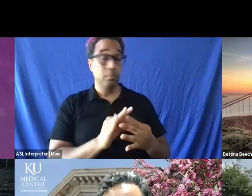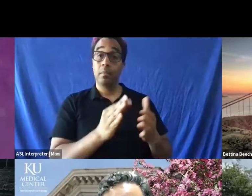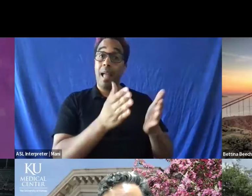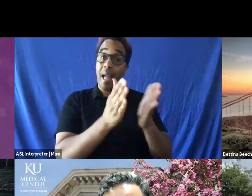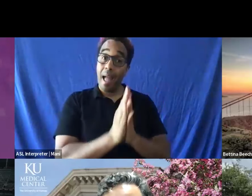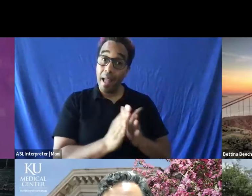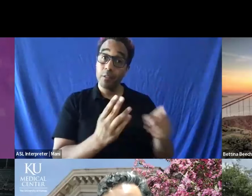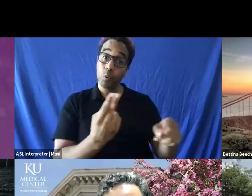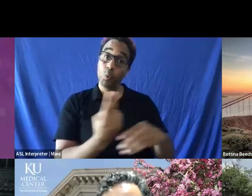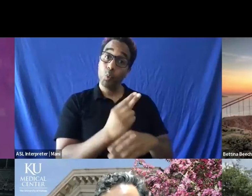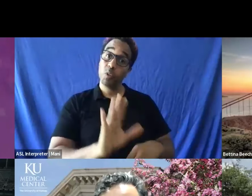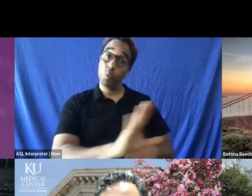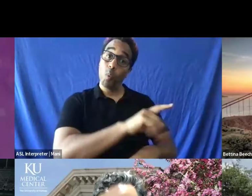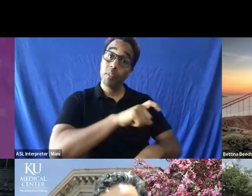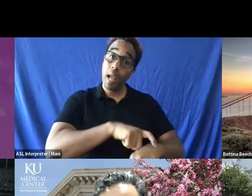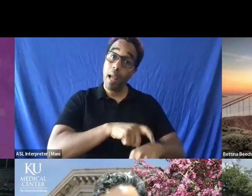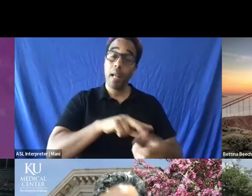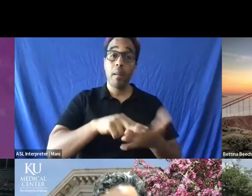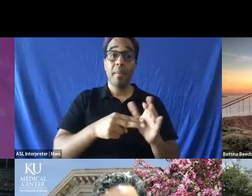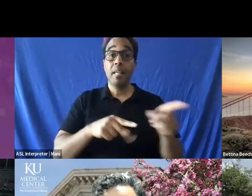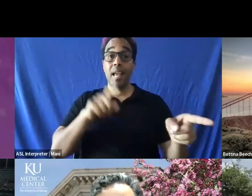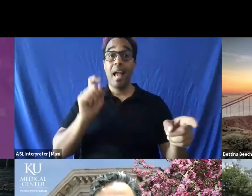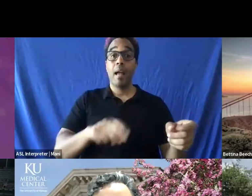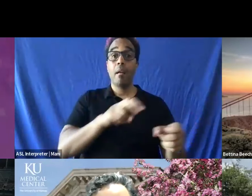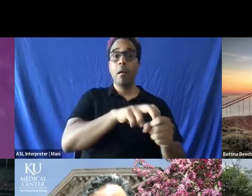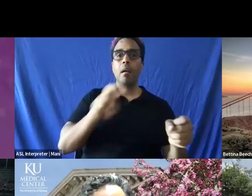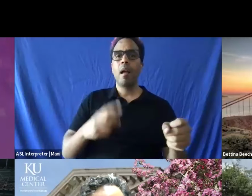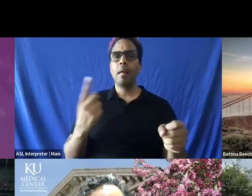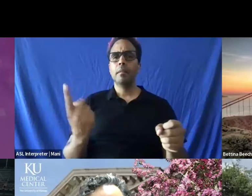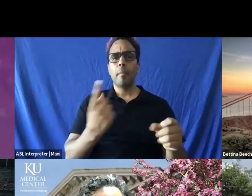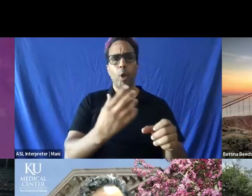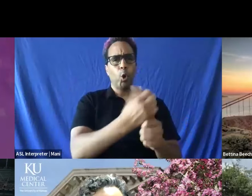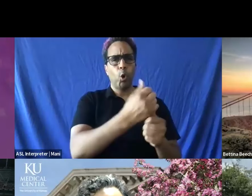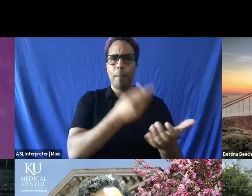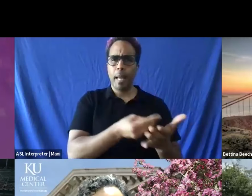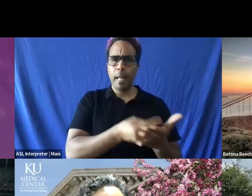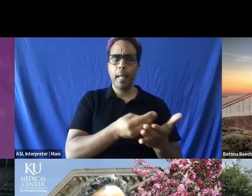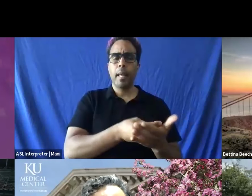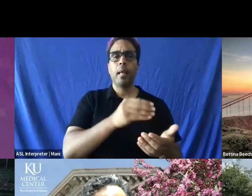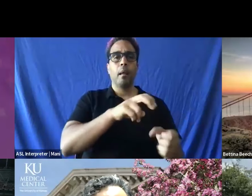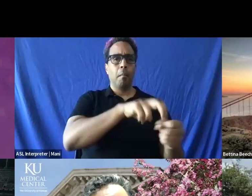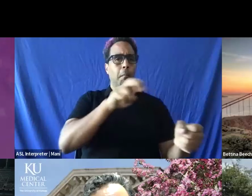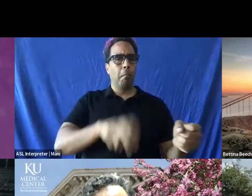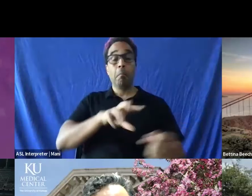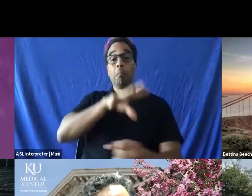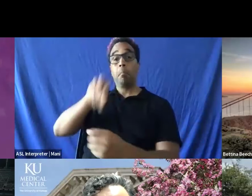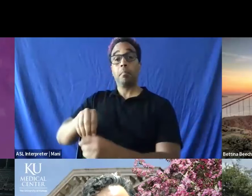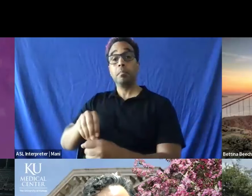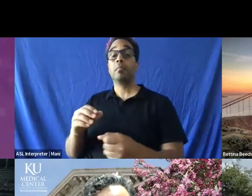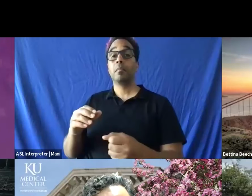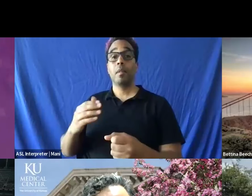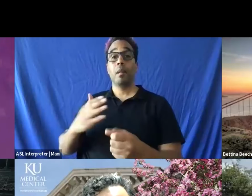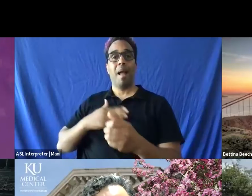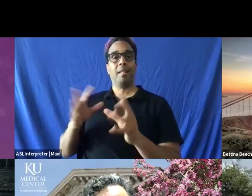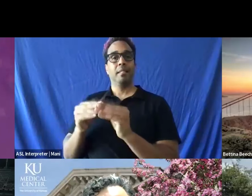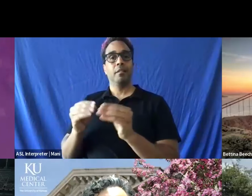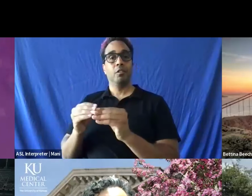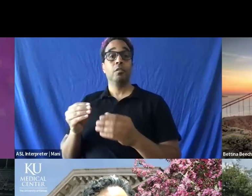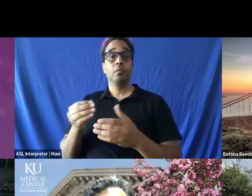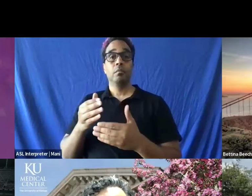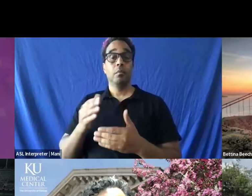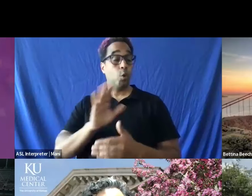usually stepping away from a paid activity to come to your session and share their expertise, which you don't